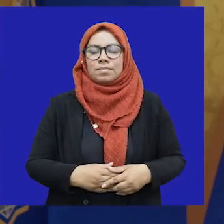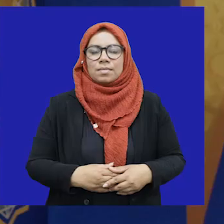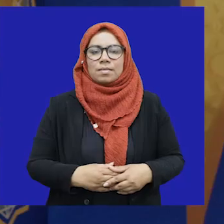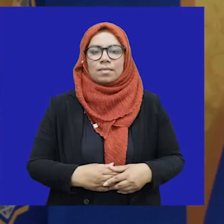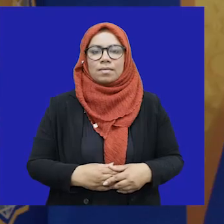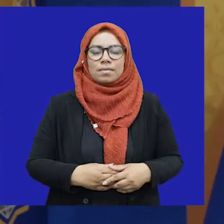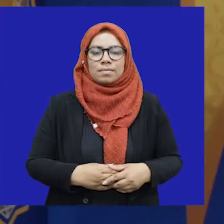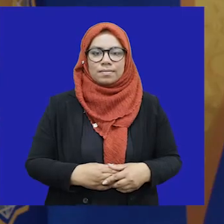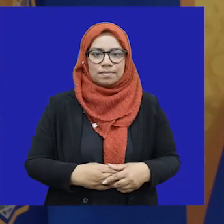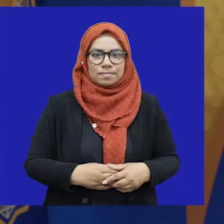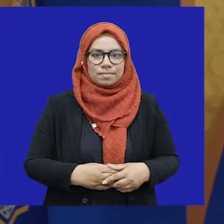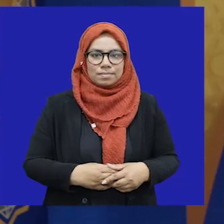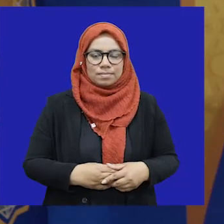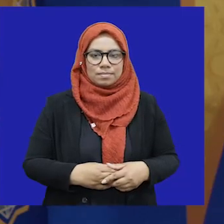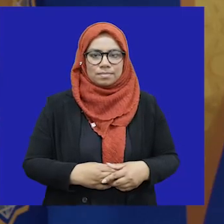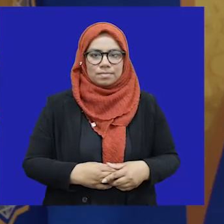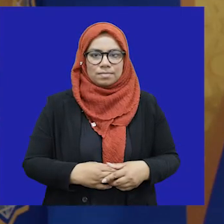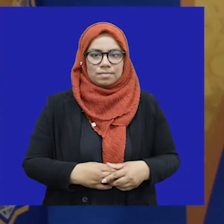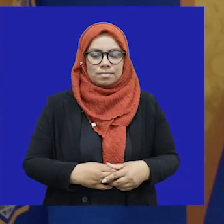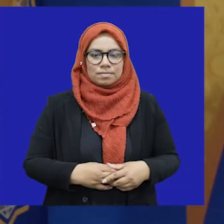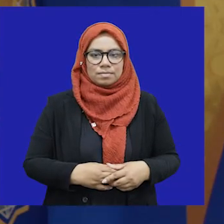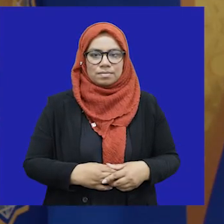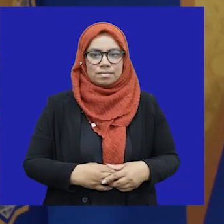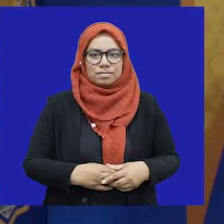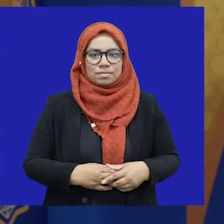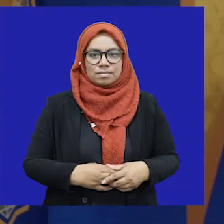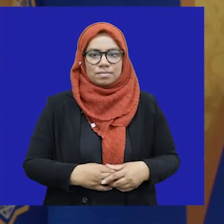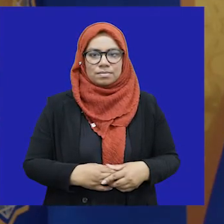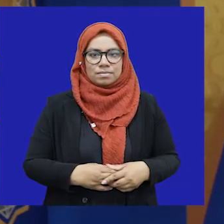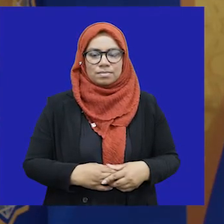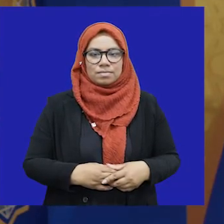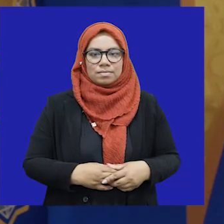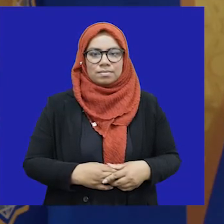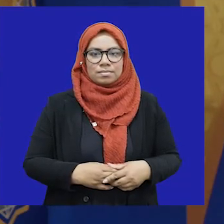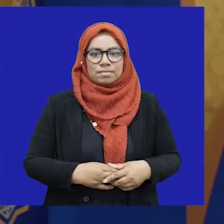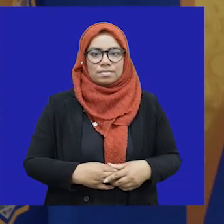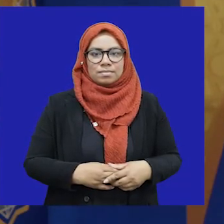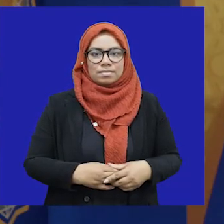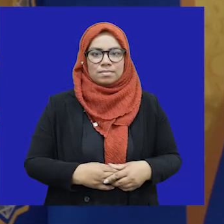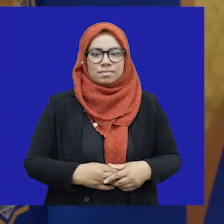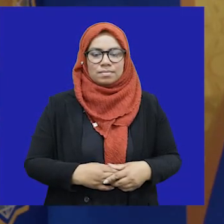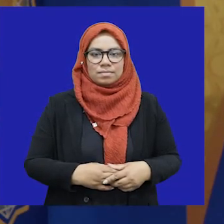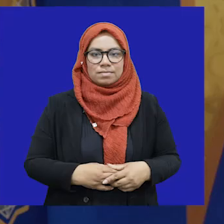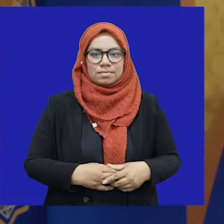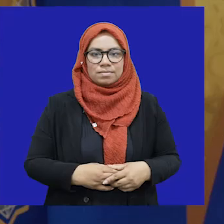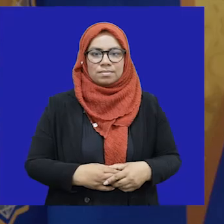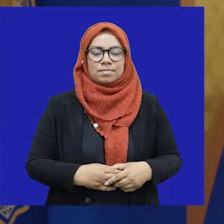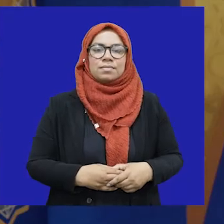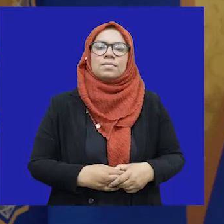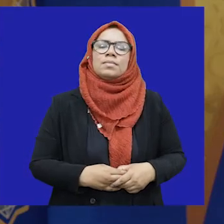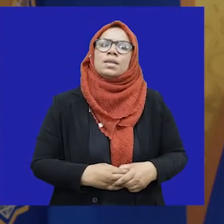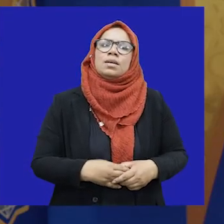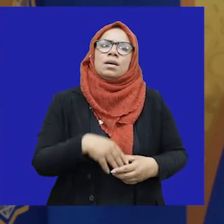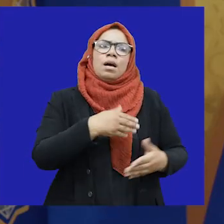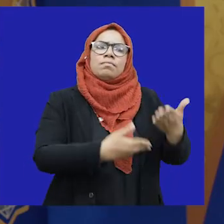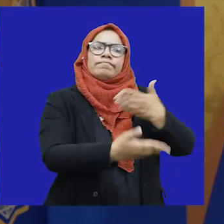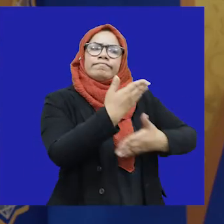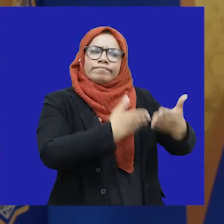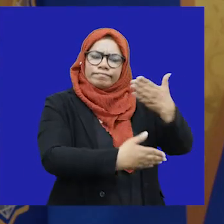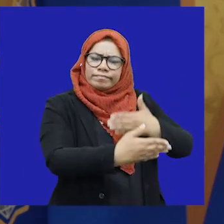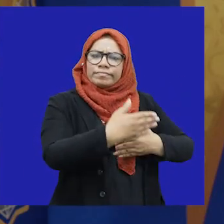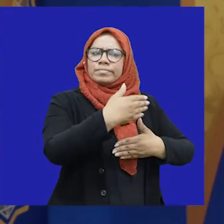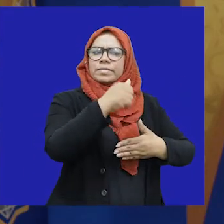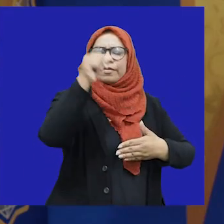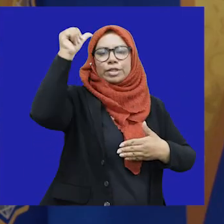verse highlights the 8 categories of people to whom zakat funds are distributed to. The first